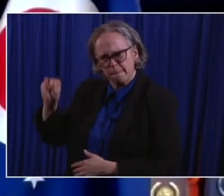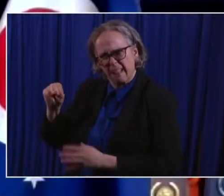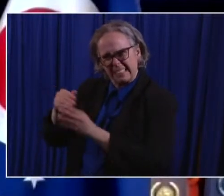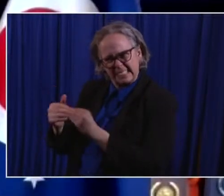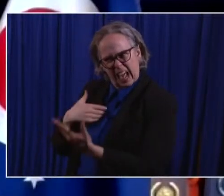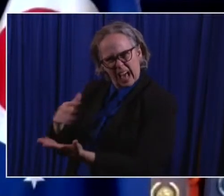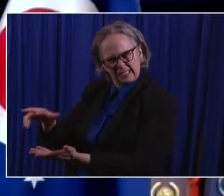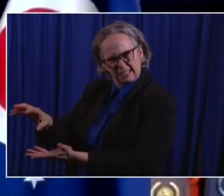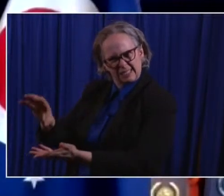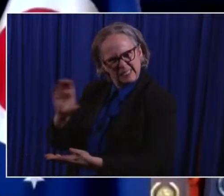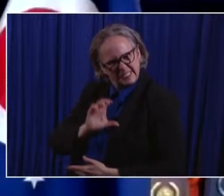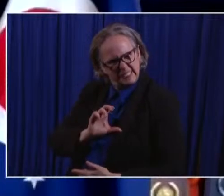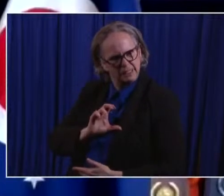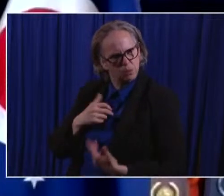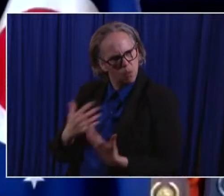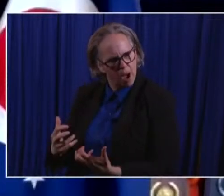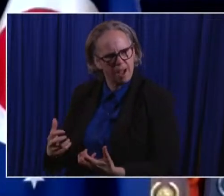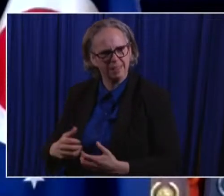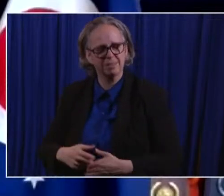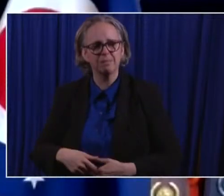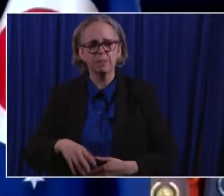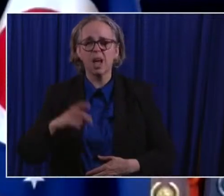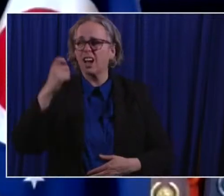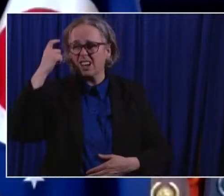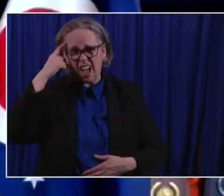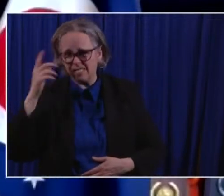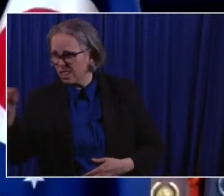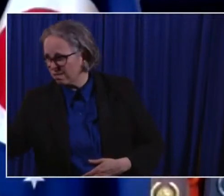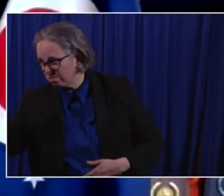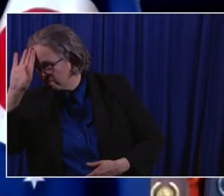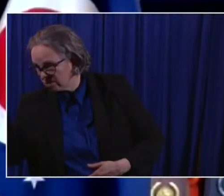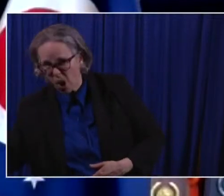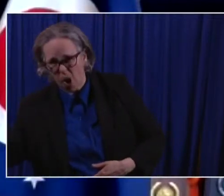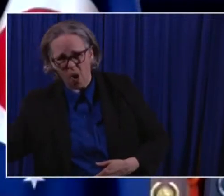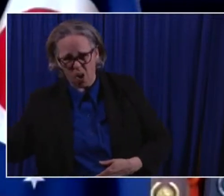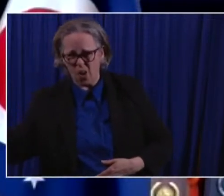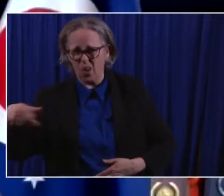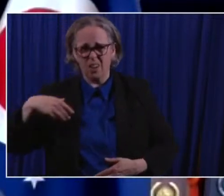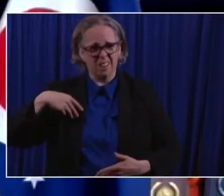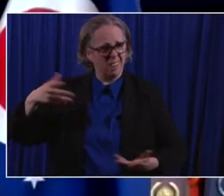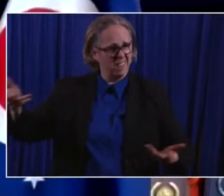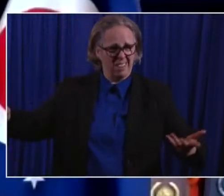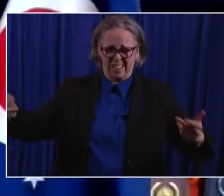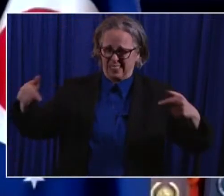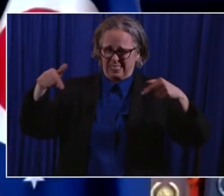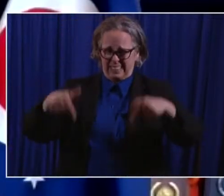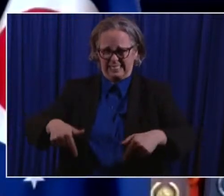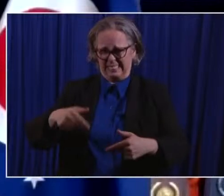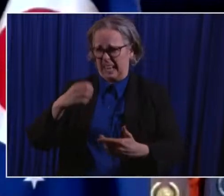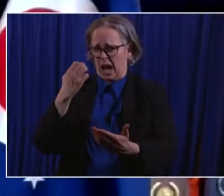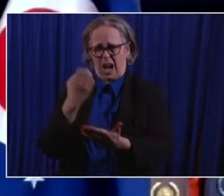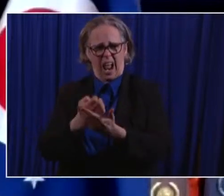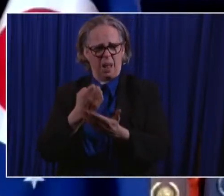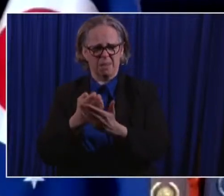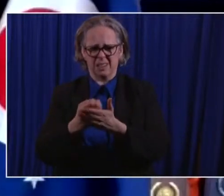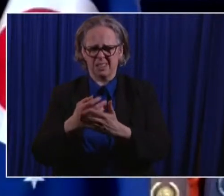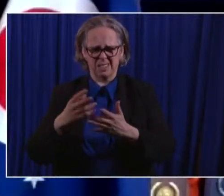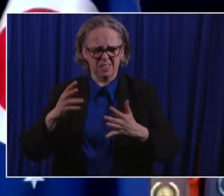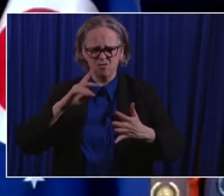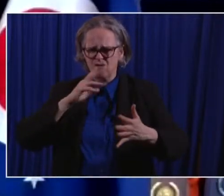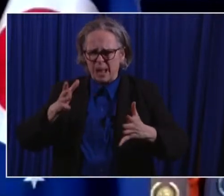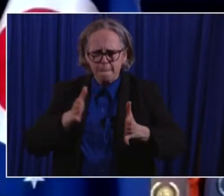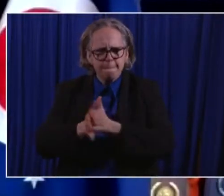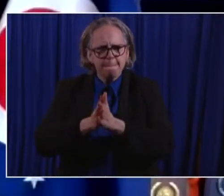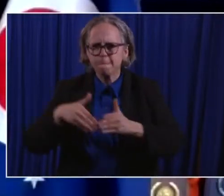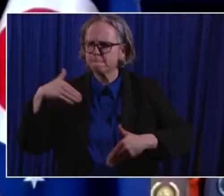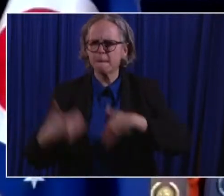I know that when we do this, that we are going to continue the economic momentum that we were building coming out of this